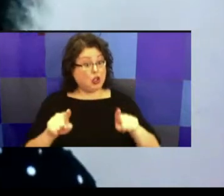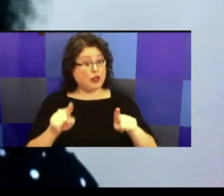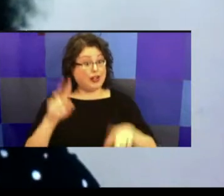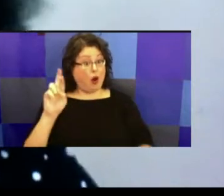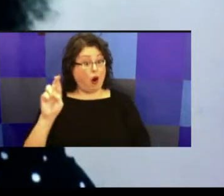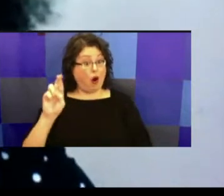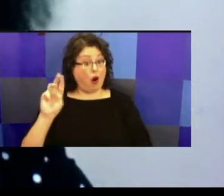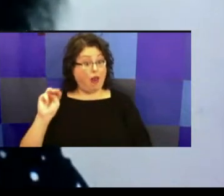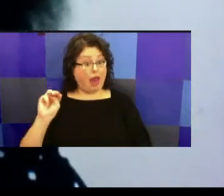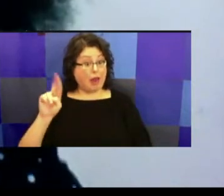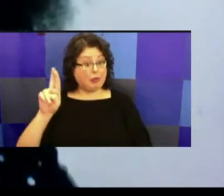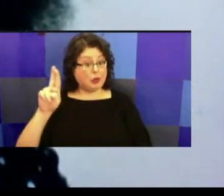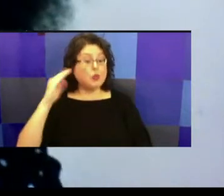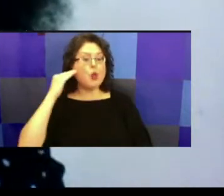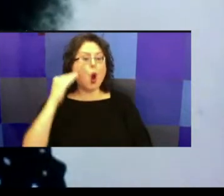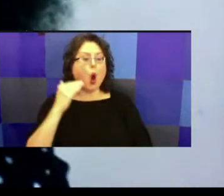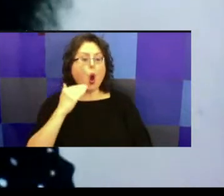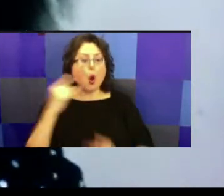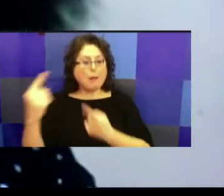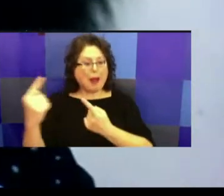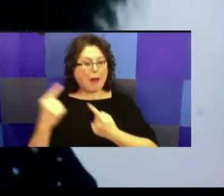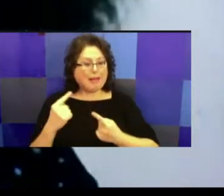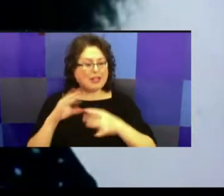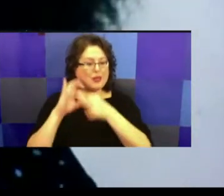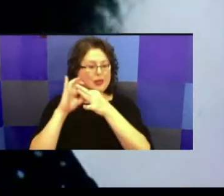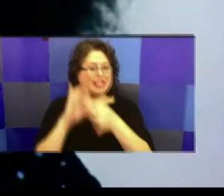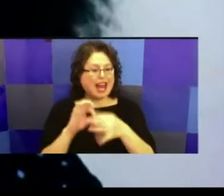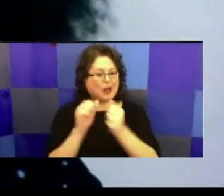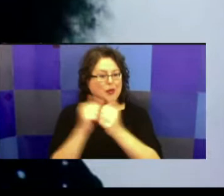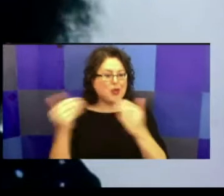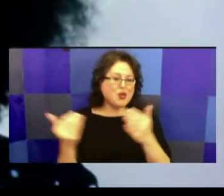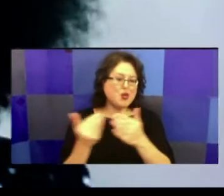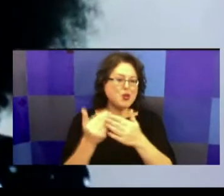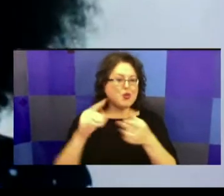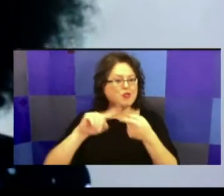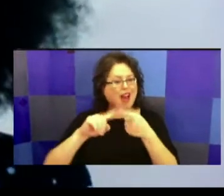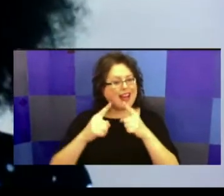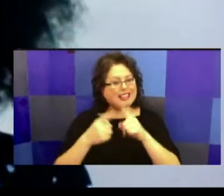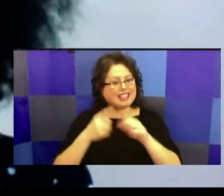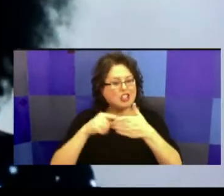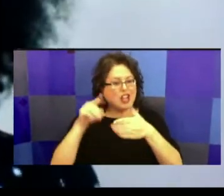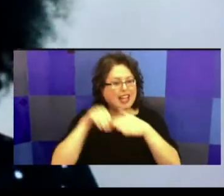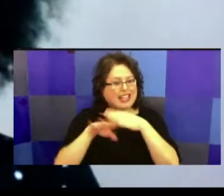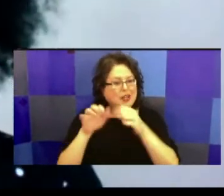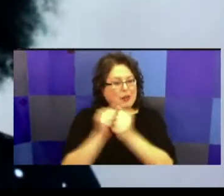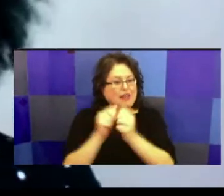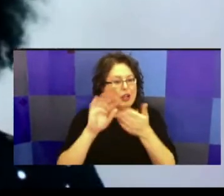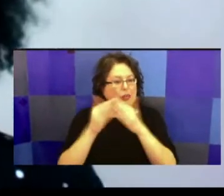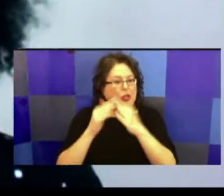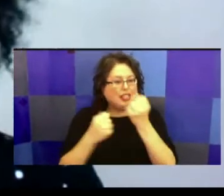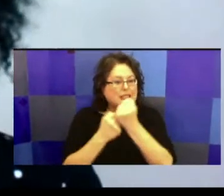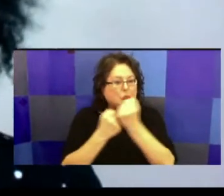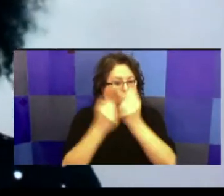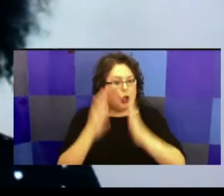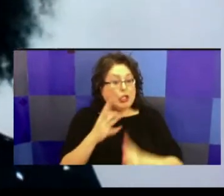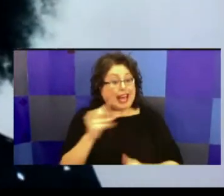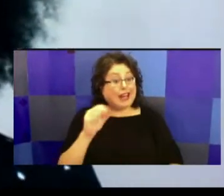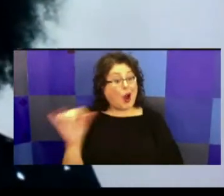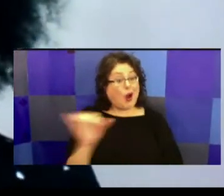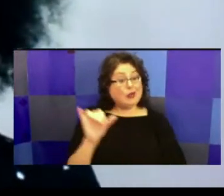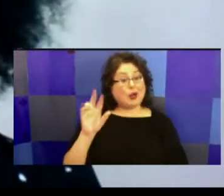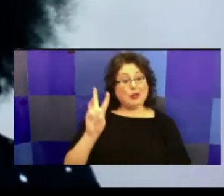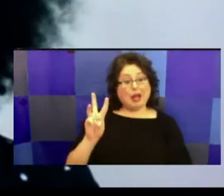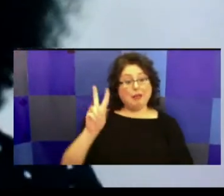Week to connect with new friends, check in with our community of supporters, and of course, our